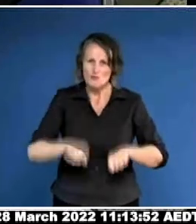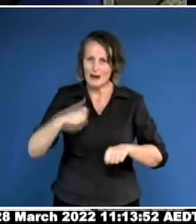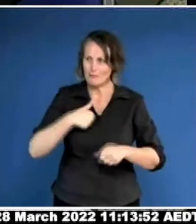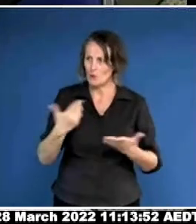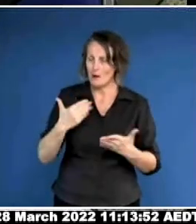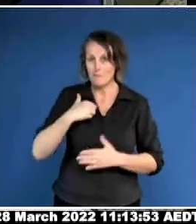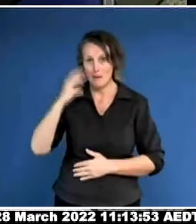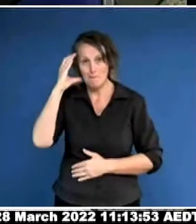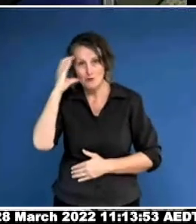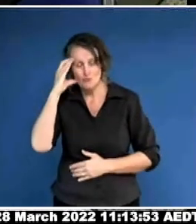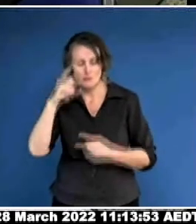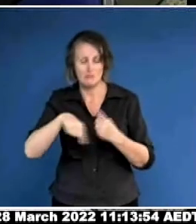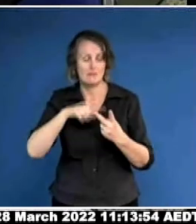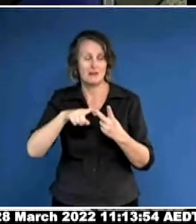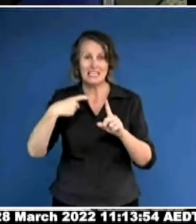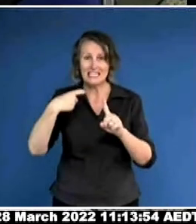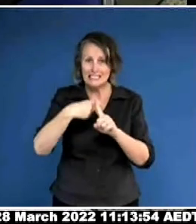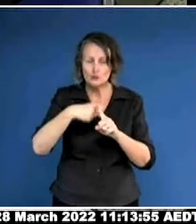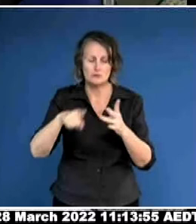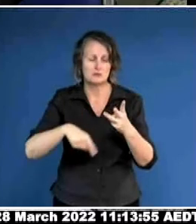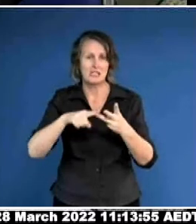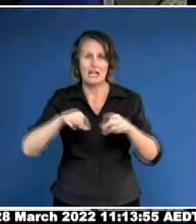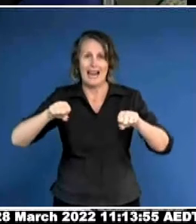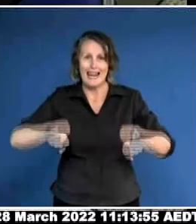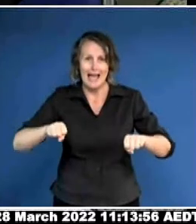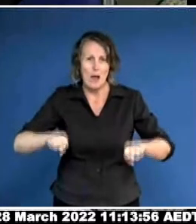the kitchen, and I can't move without help.